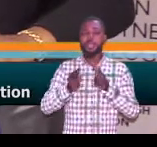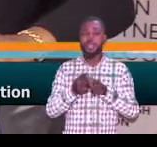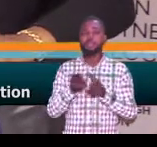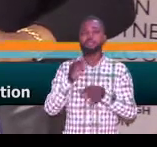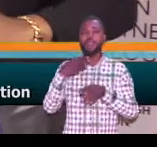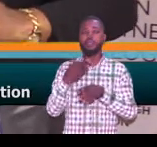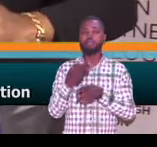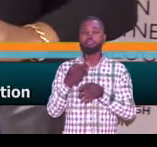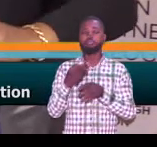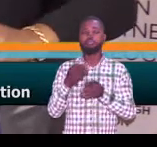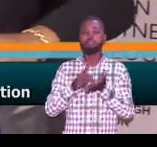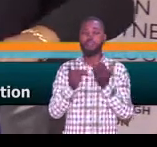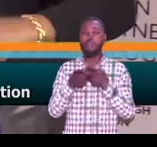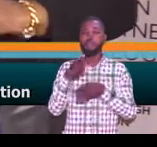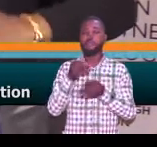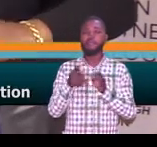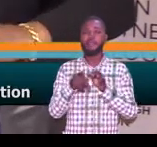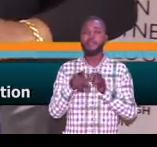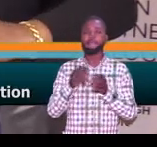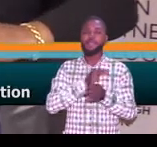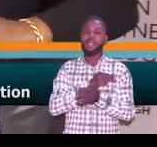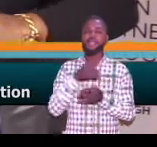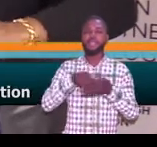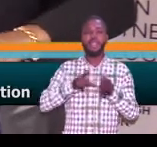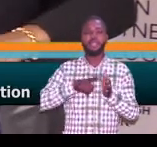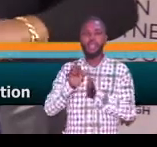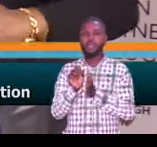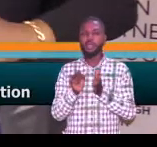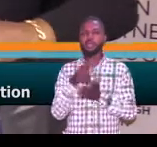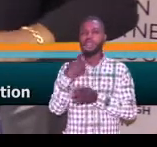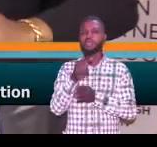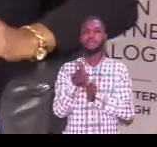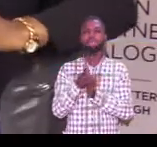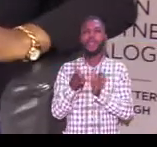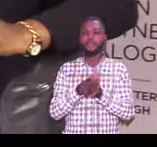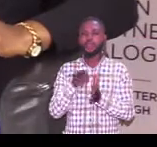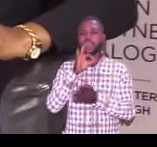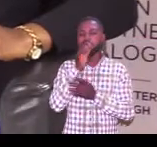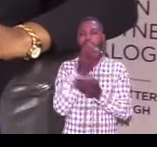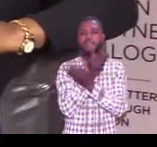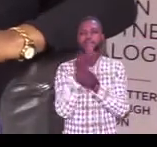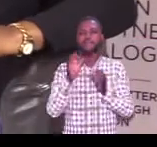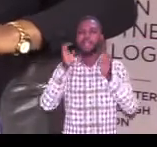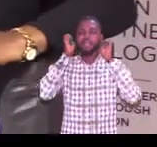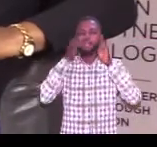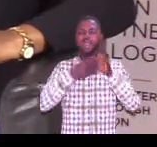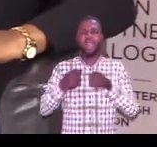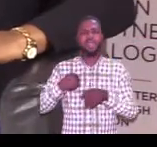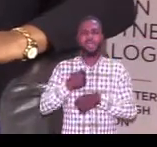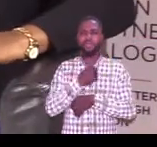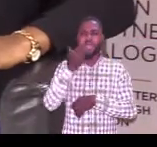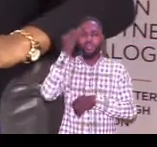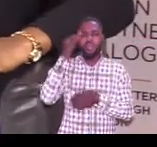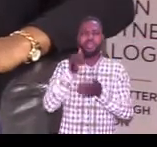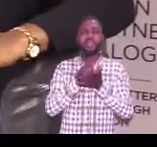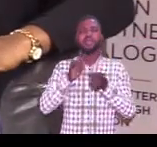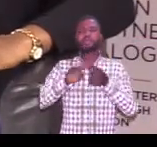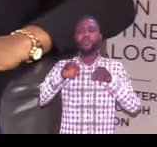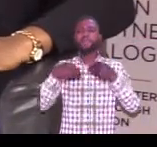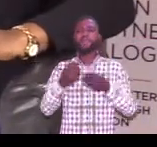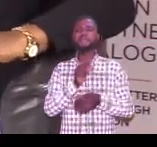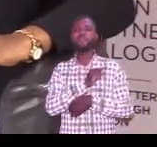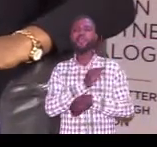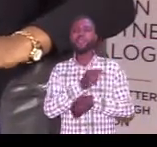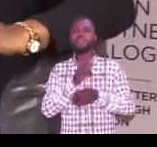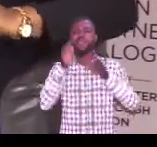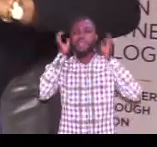ministry. That please, in Lagos State, the policy is free education. And we realize that to give a